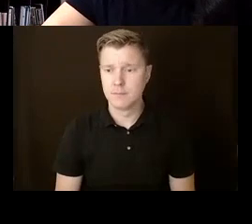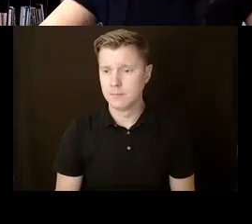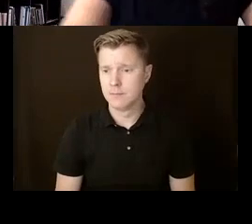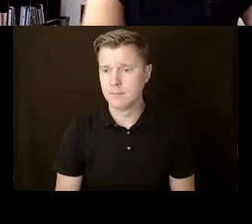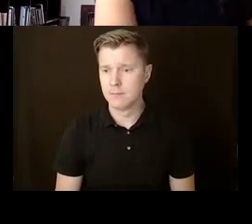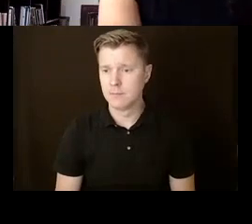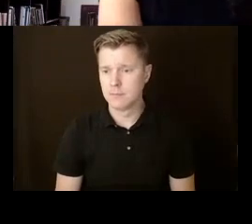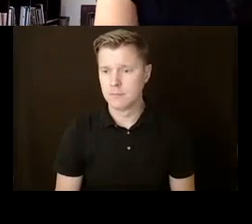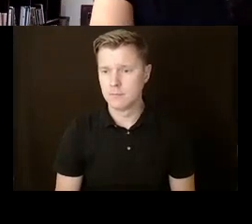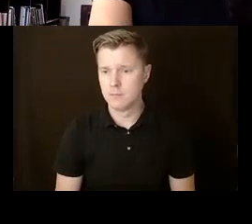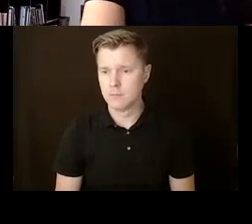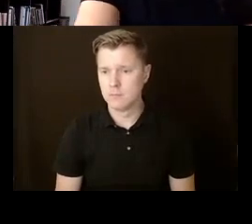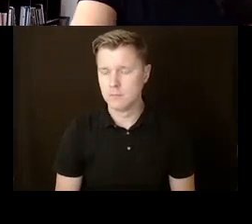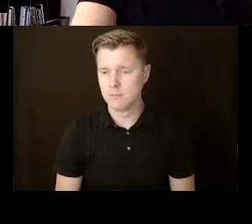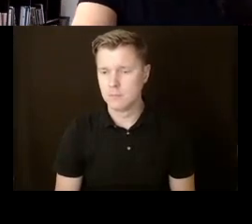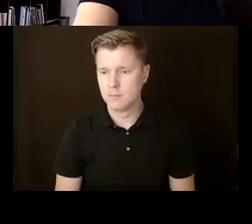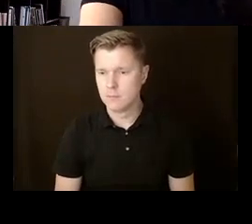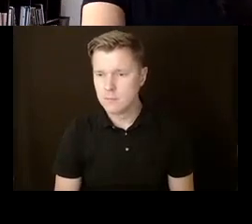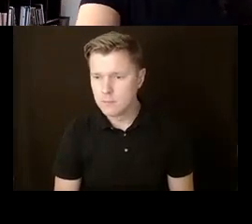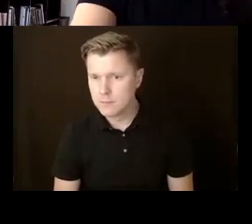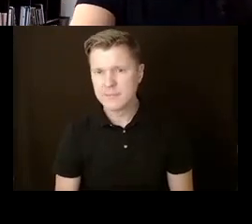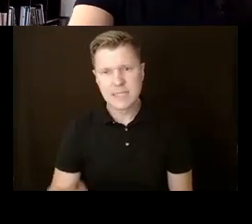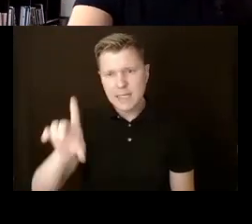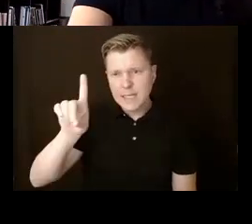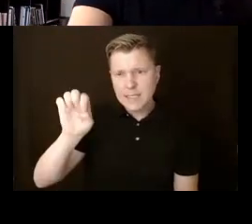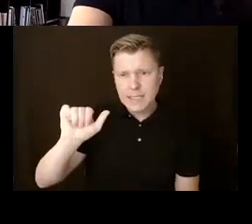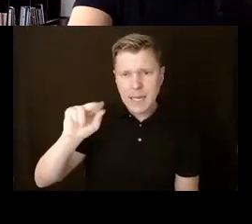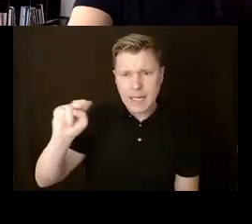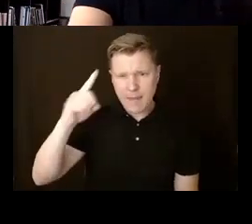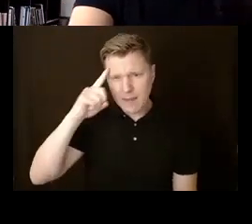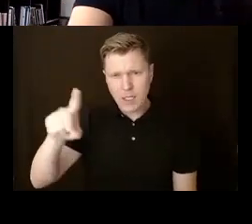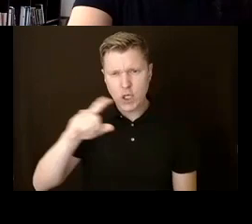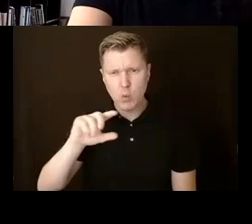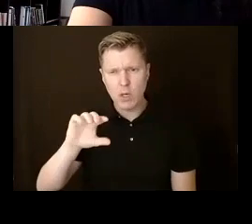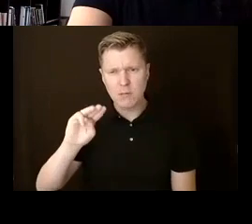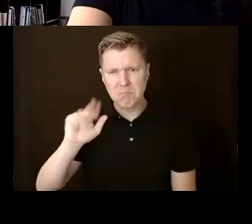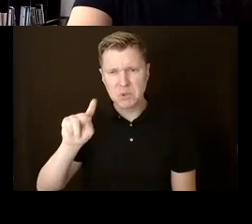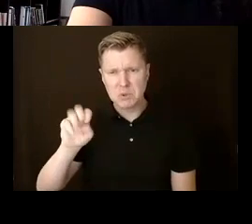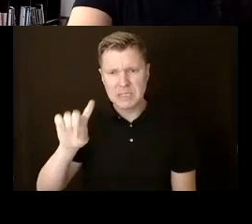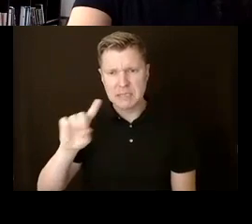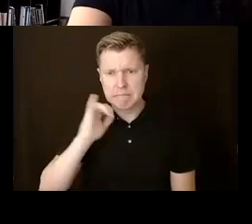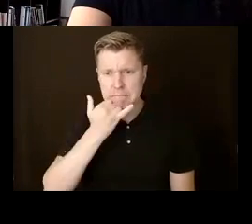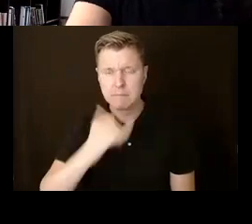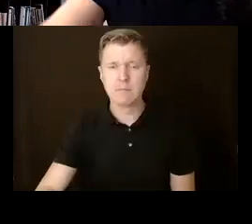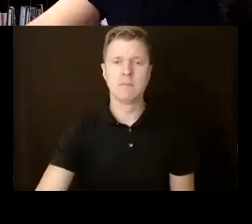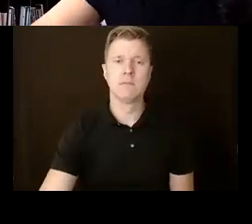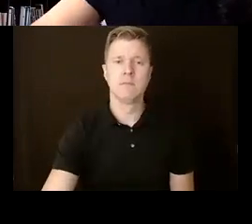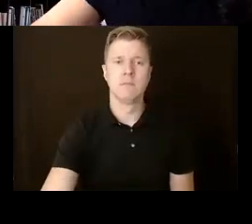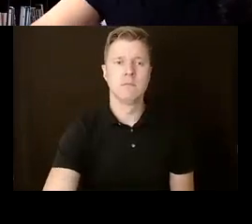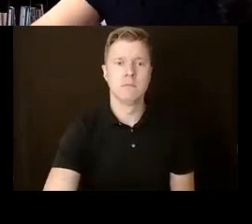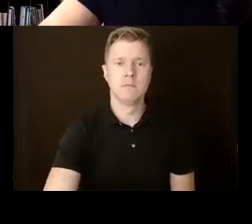Joanne, I think you were muted by accident.